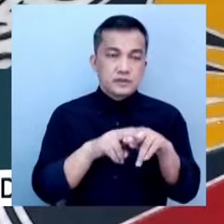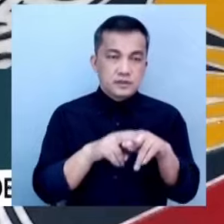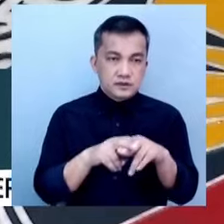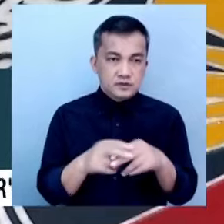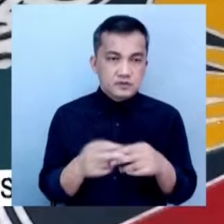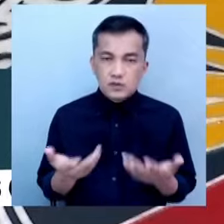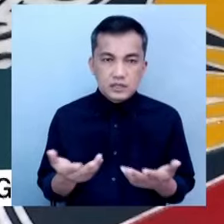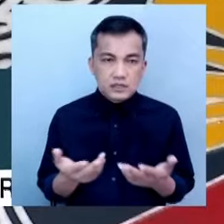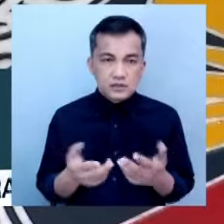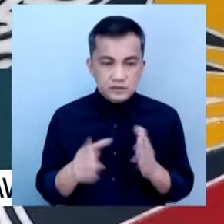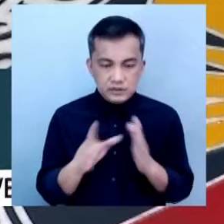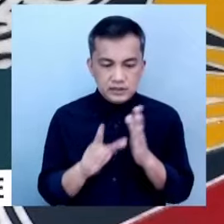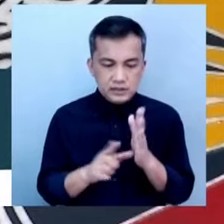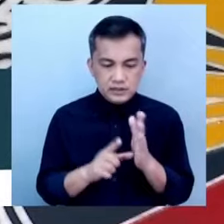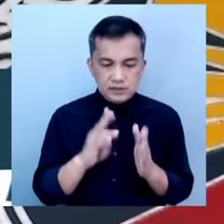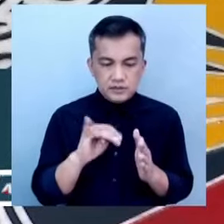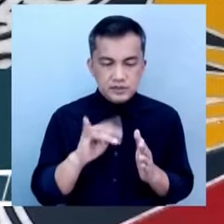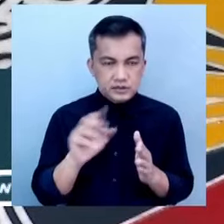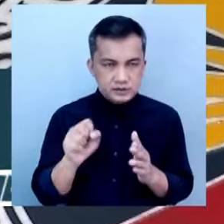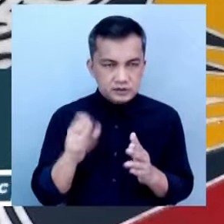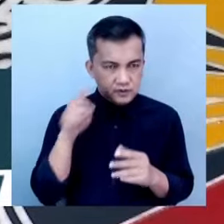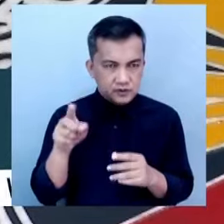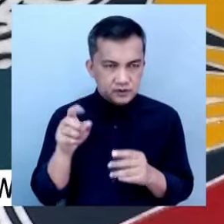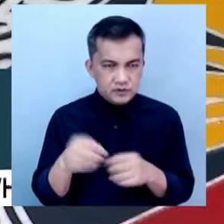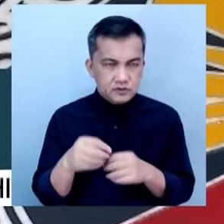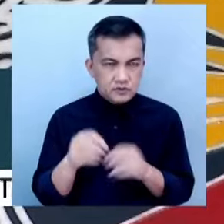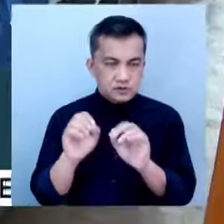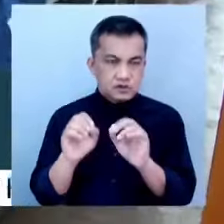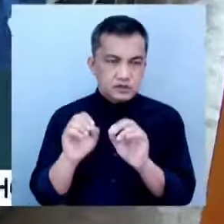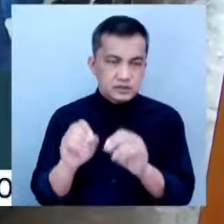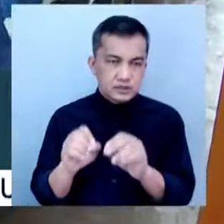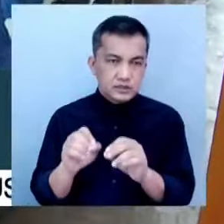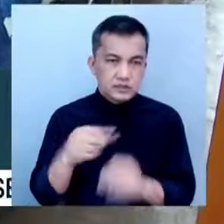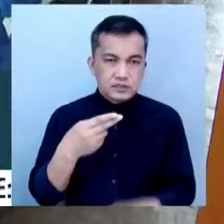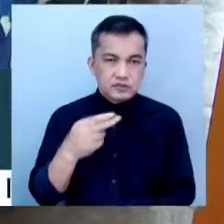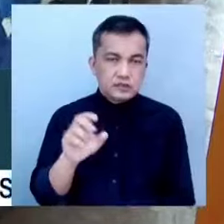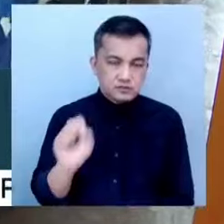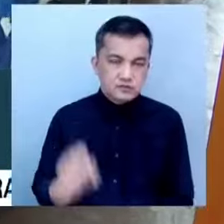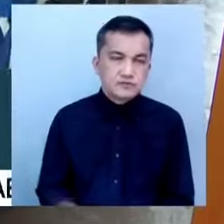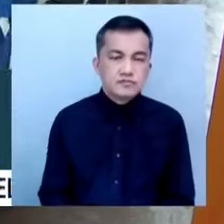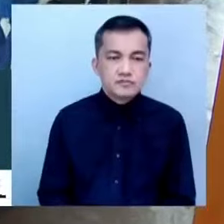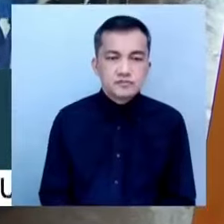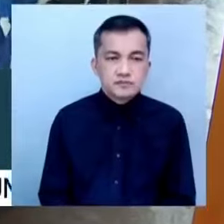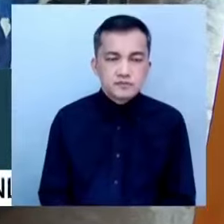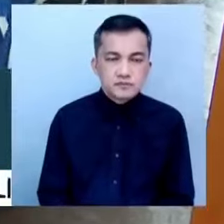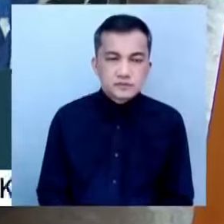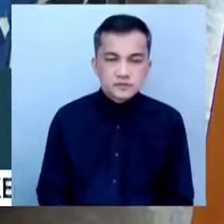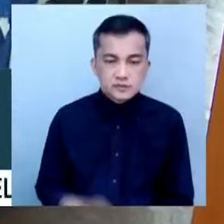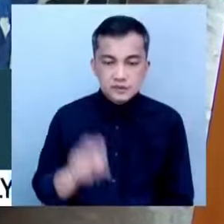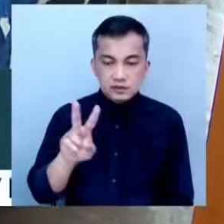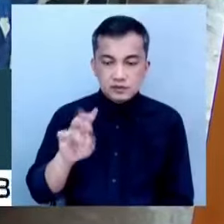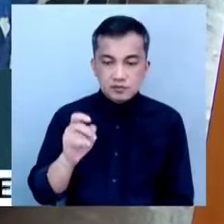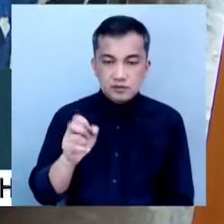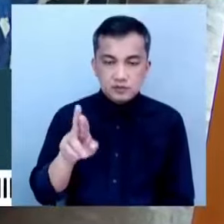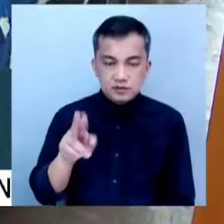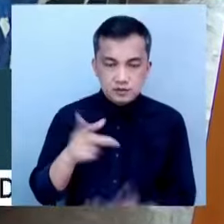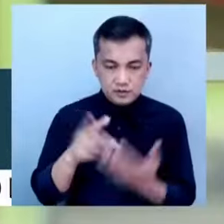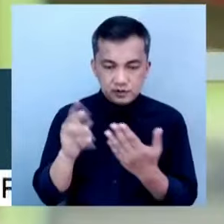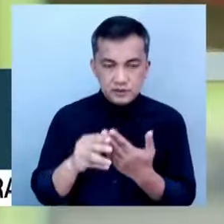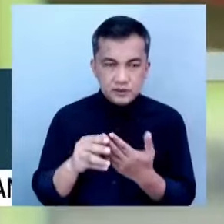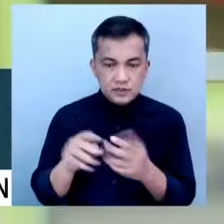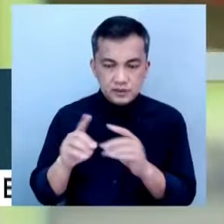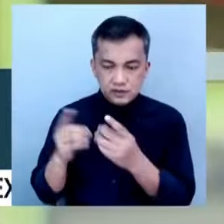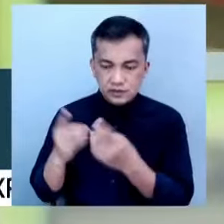more legal basis for them to be offering senior high. Through the voucher program, DepEd provides